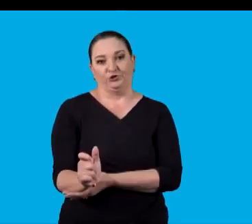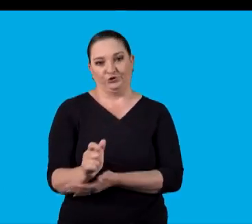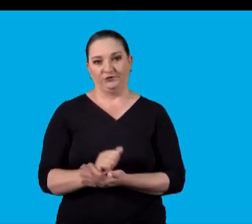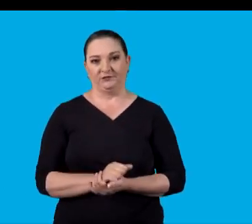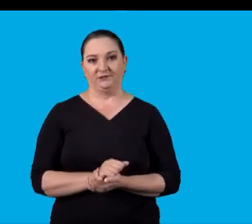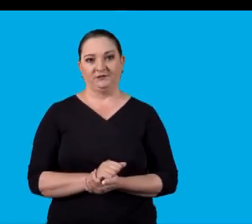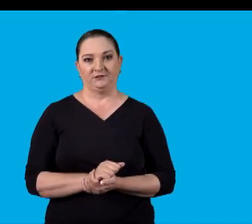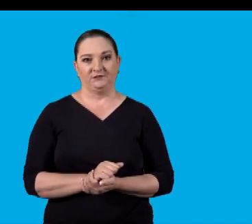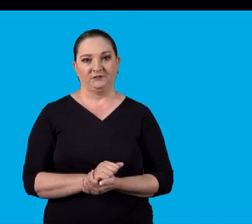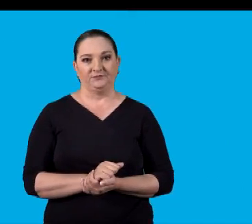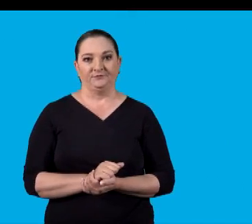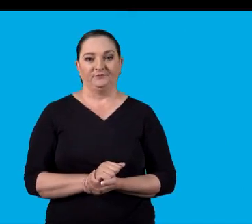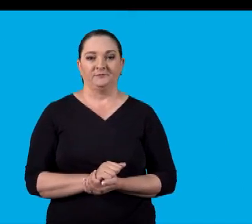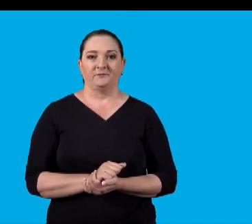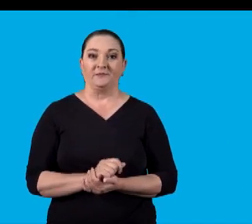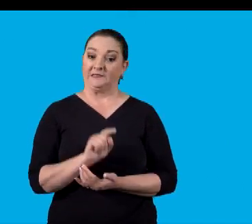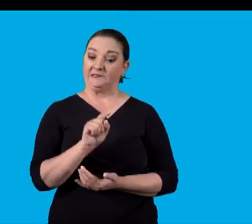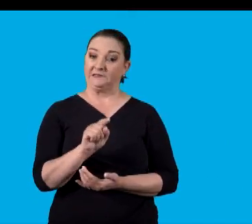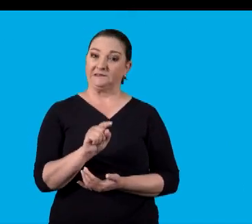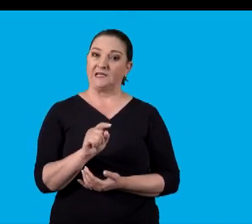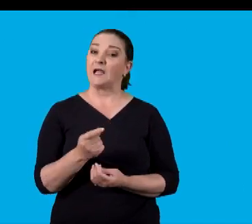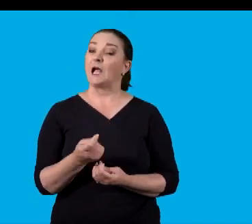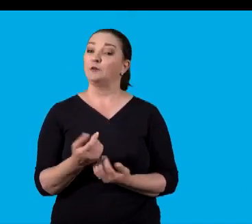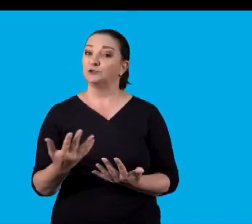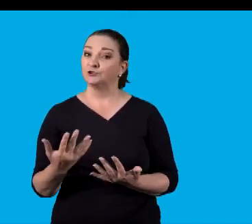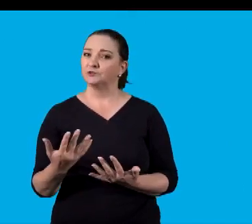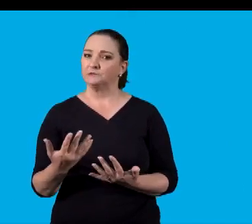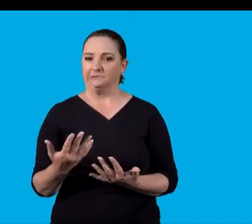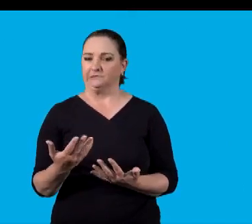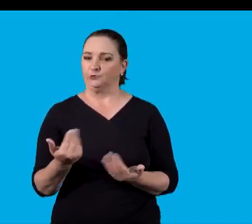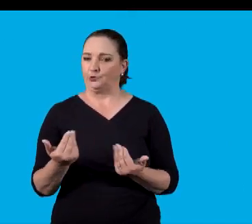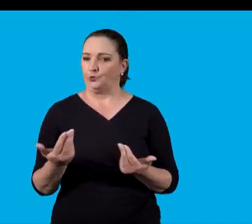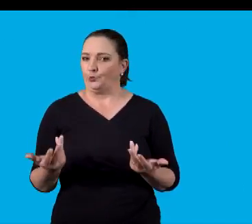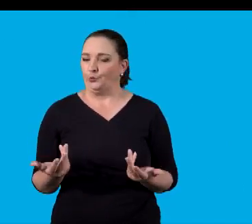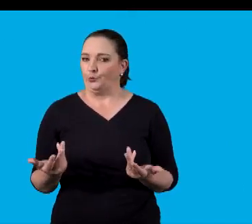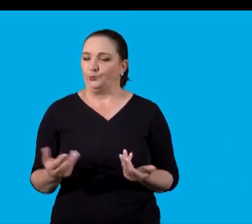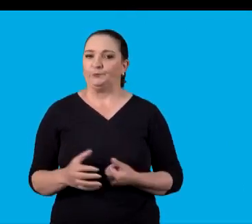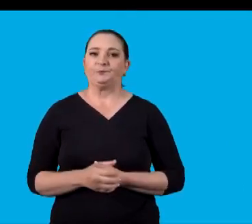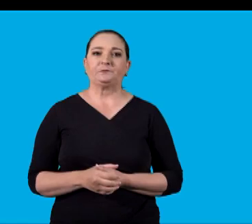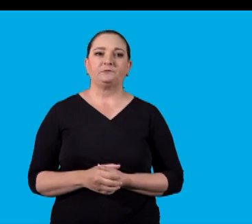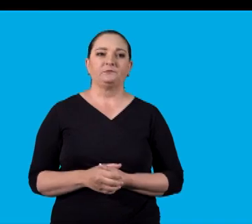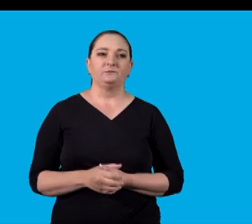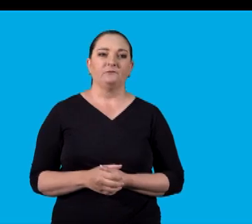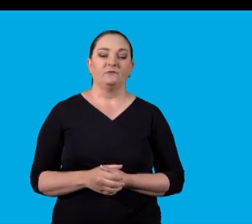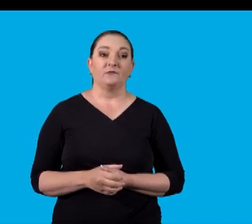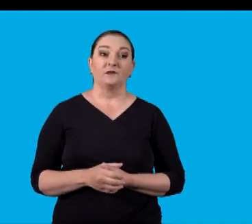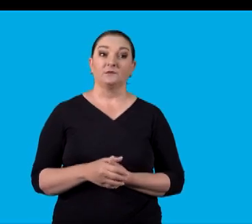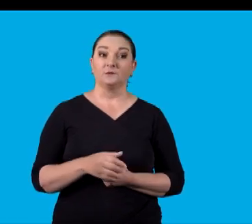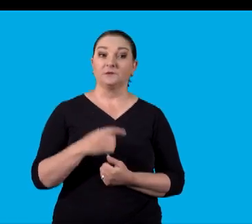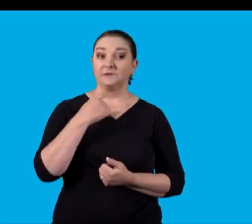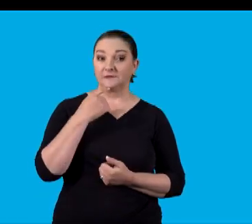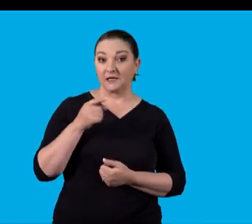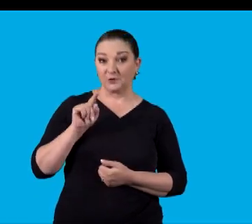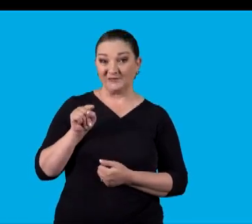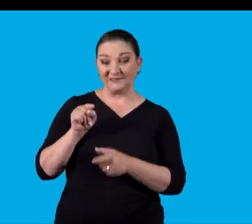are shares repurchased. And these ones are repurchased at, we don't know the